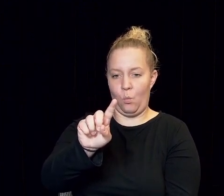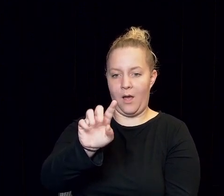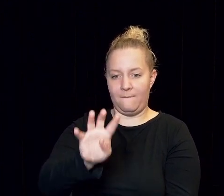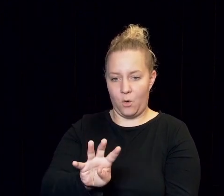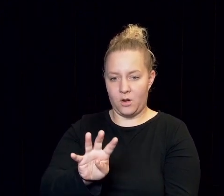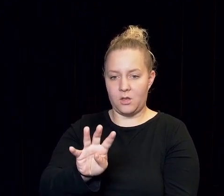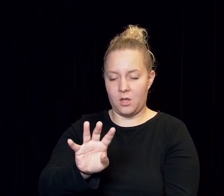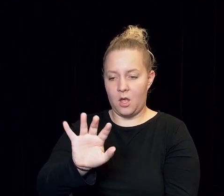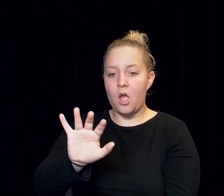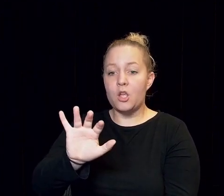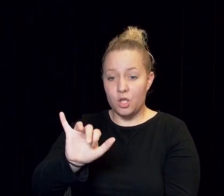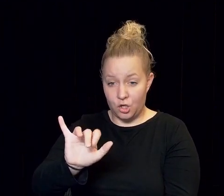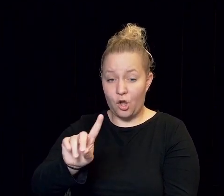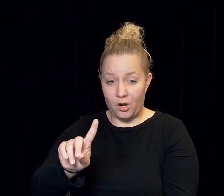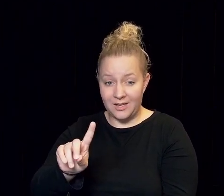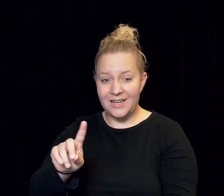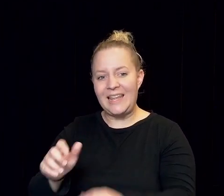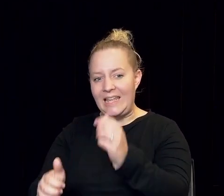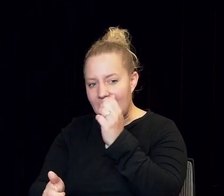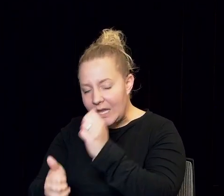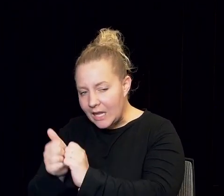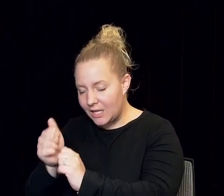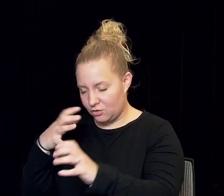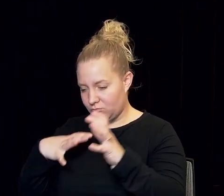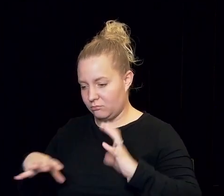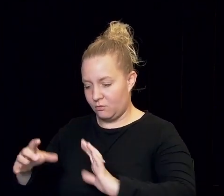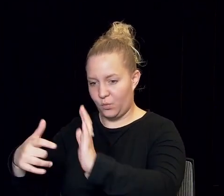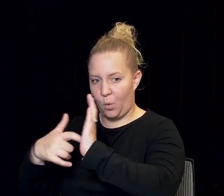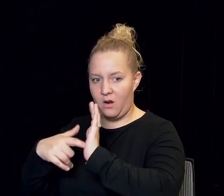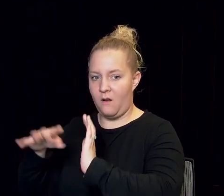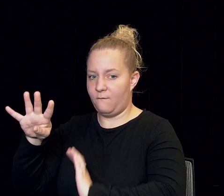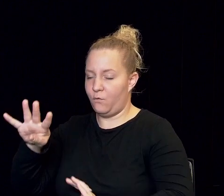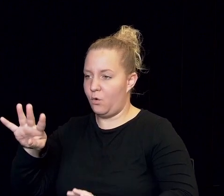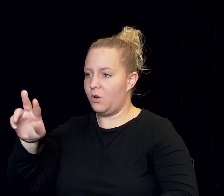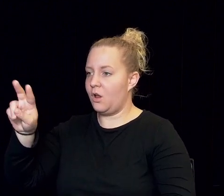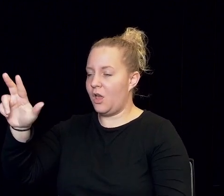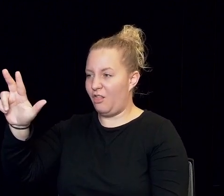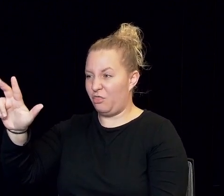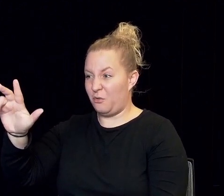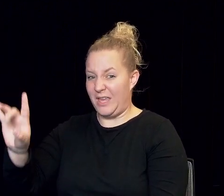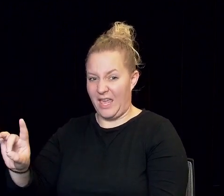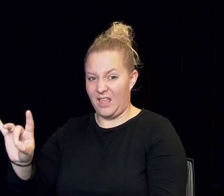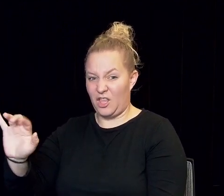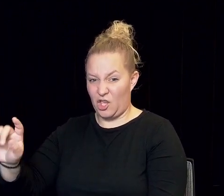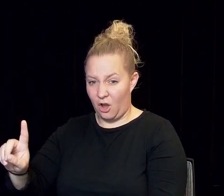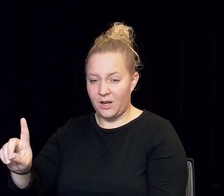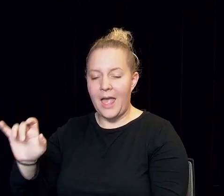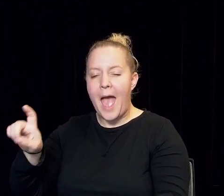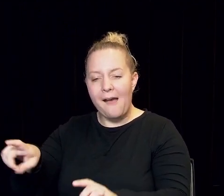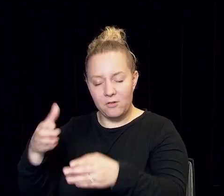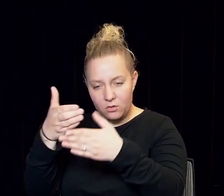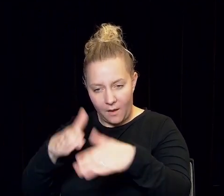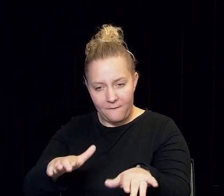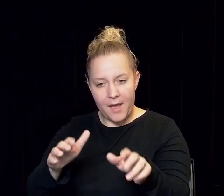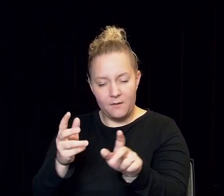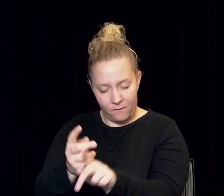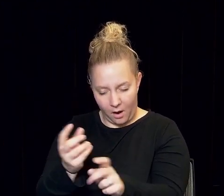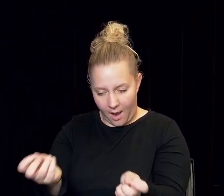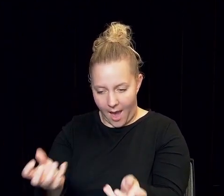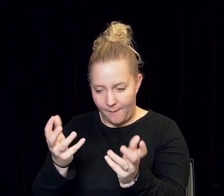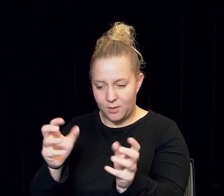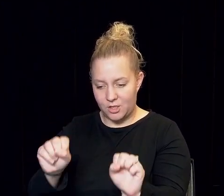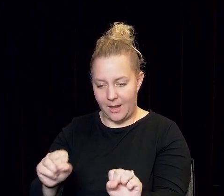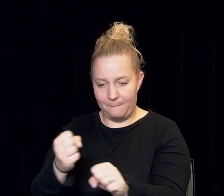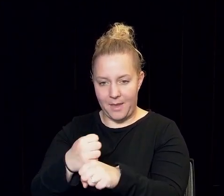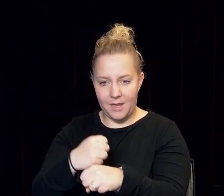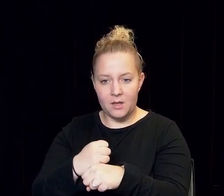each one requires 4 3/4 yards, I have to divide it out to figure out how many costumes I can make. So I'm